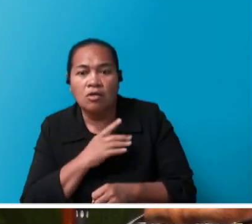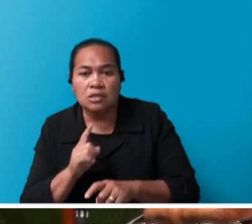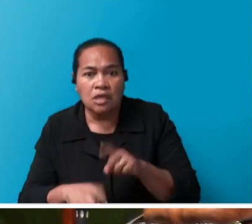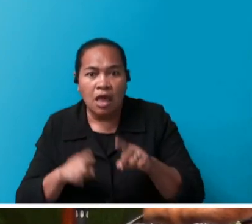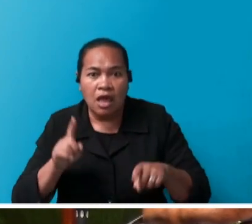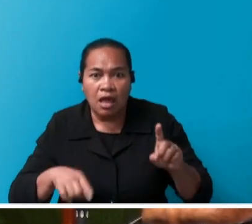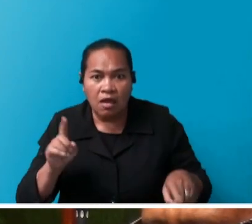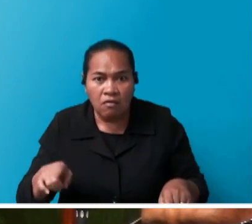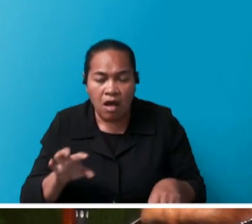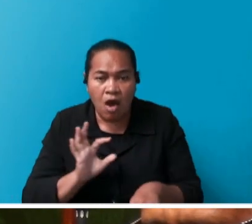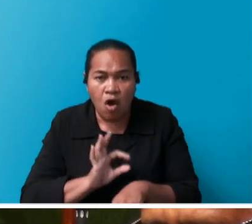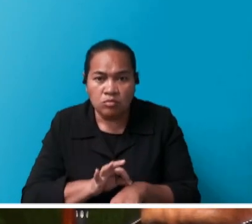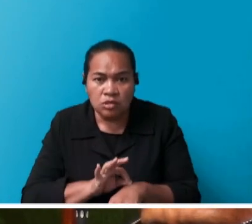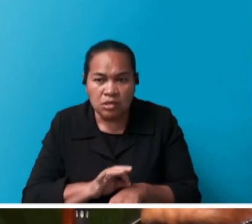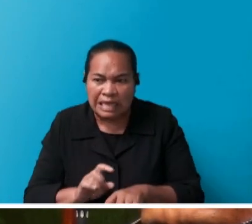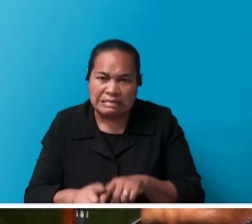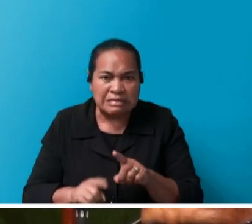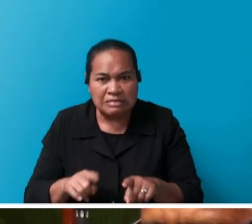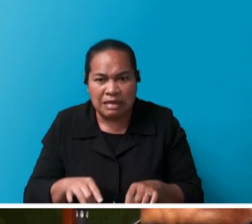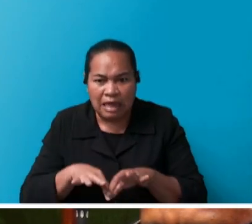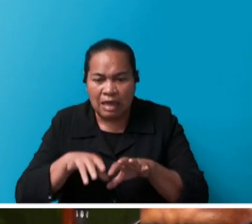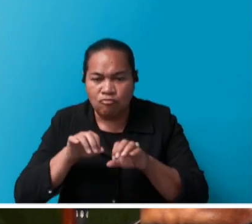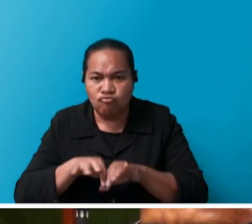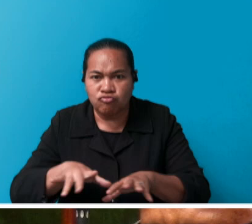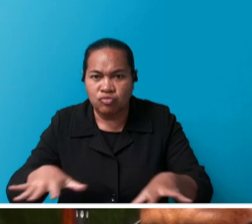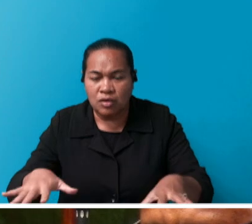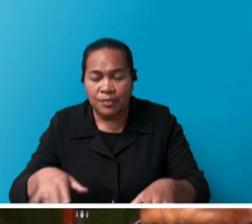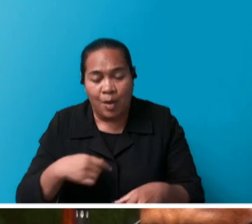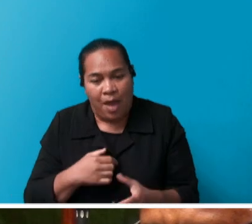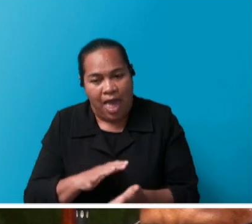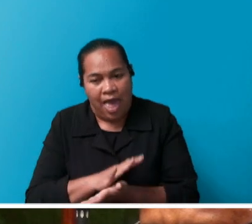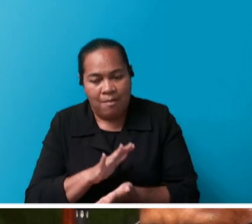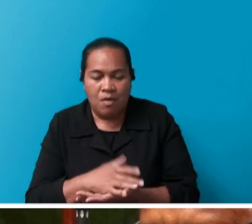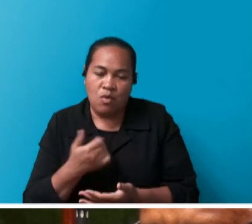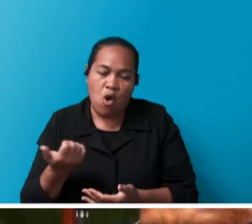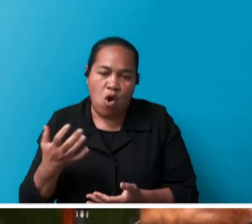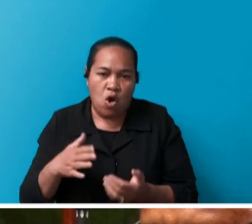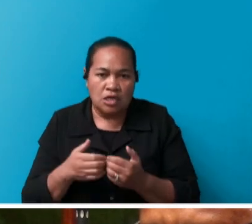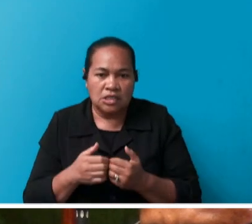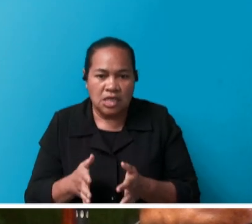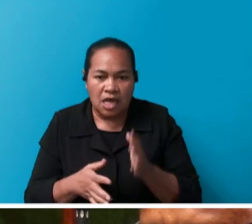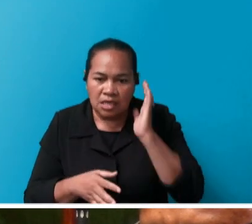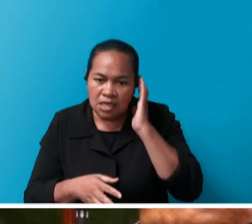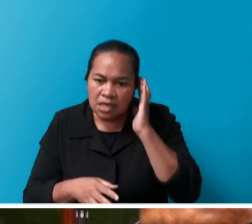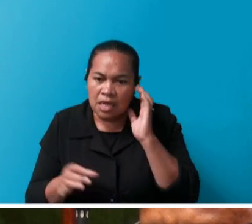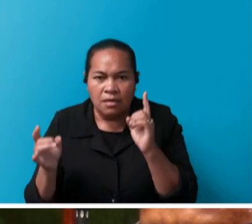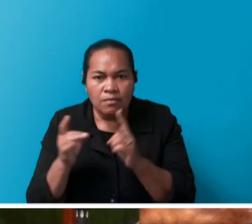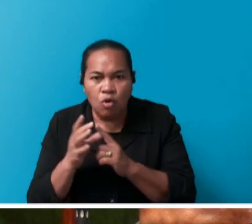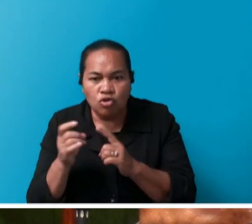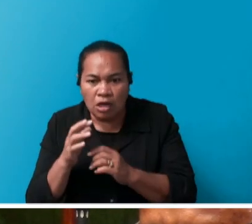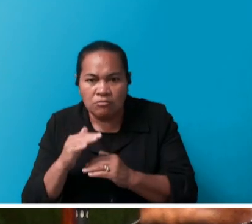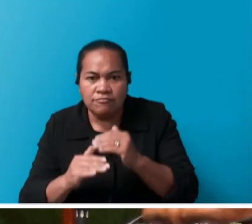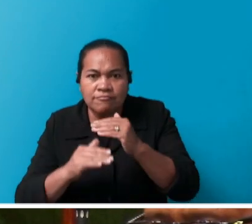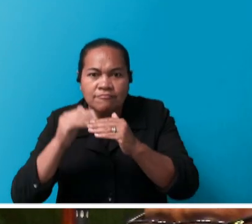to inform this August House that we have already commenced critical renovation and infrastructure